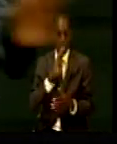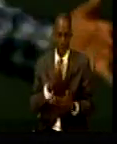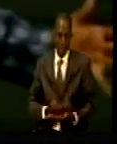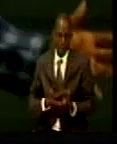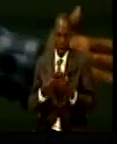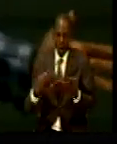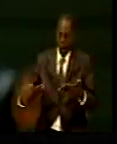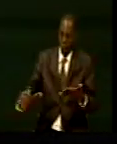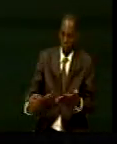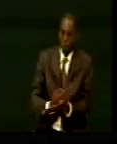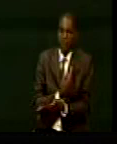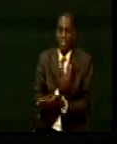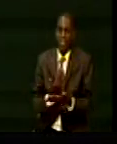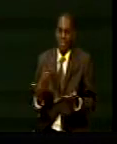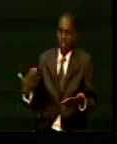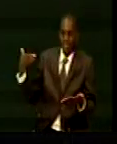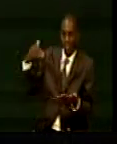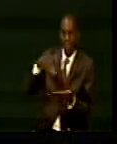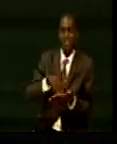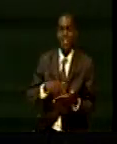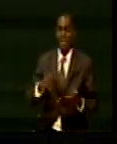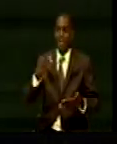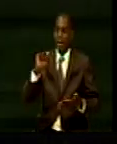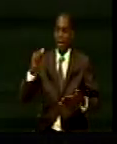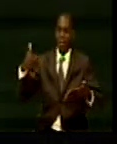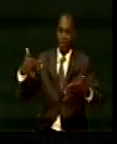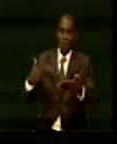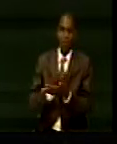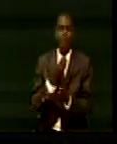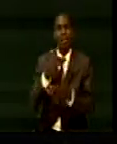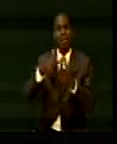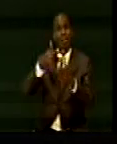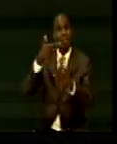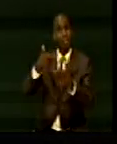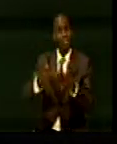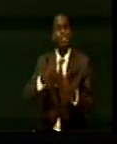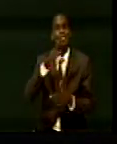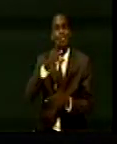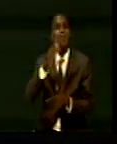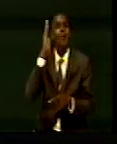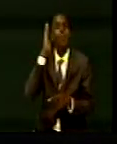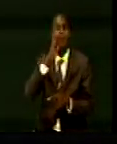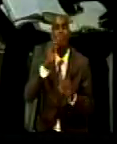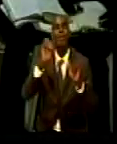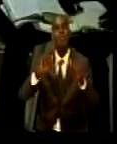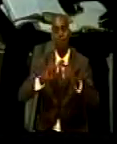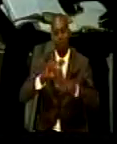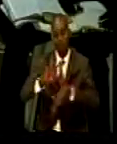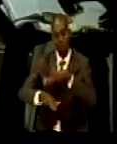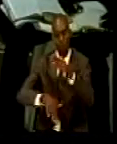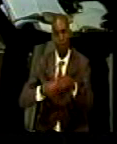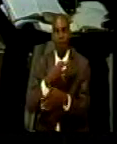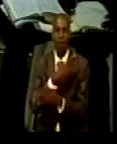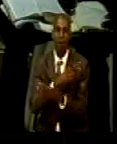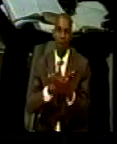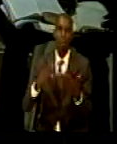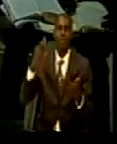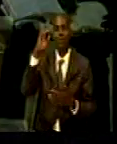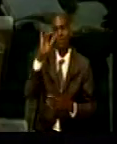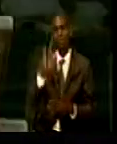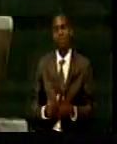again, born anew, and then you'll be able to walk righteously. Number seven, he